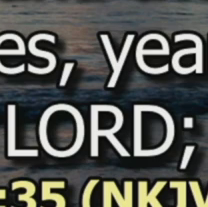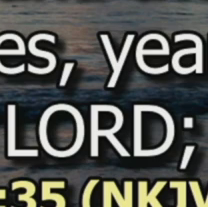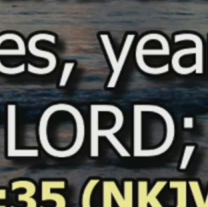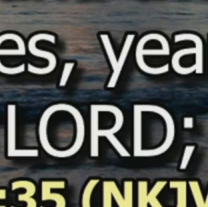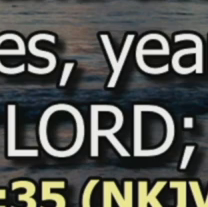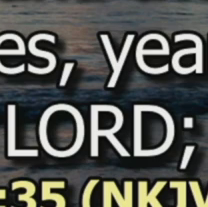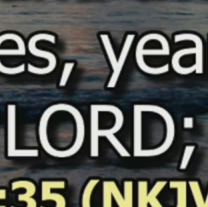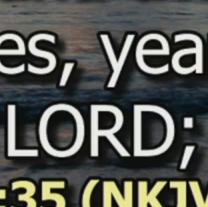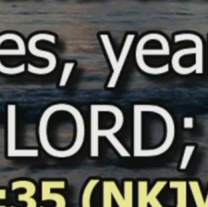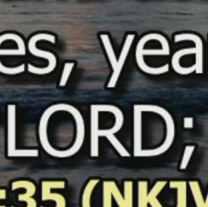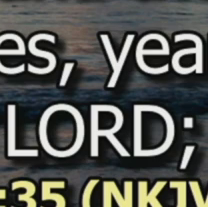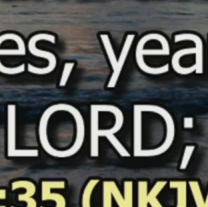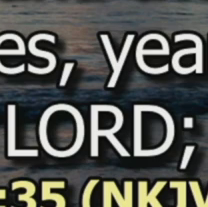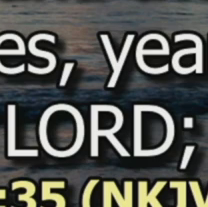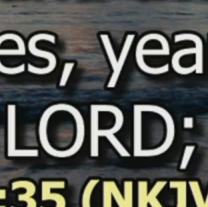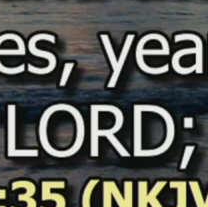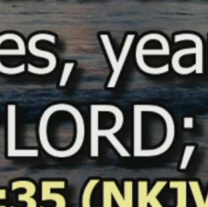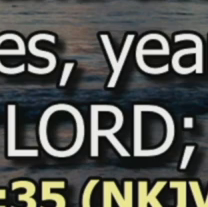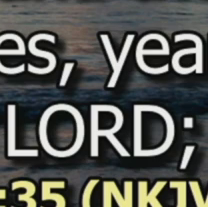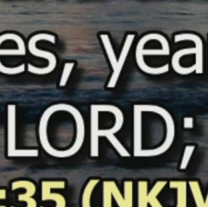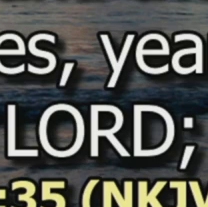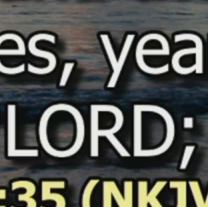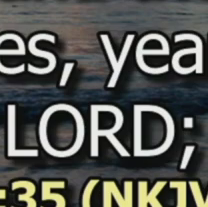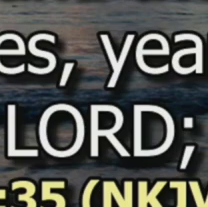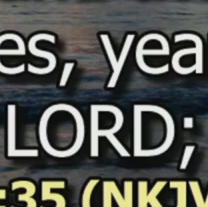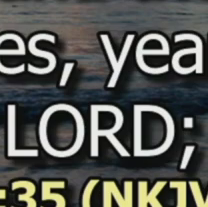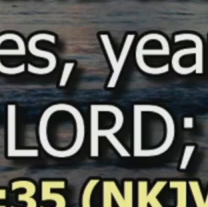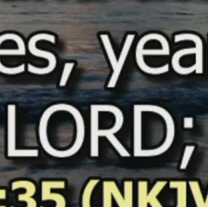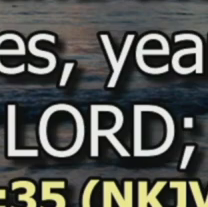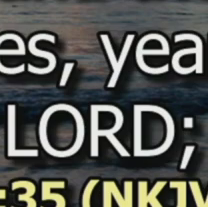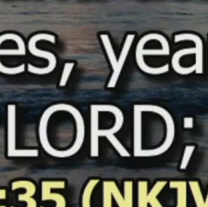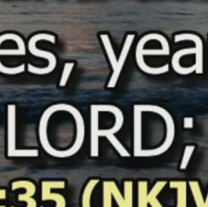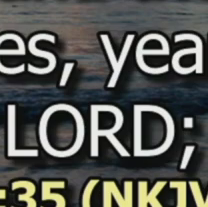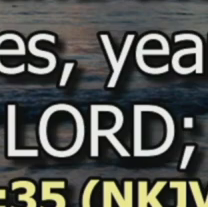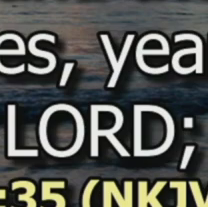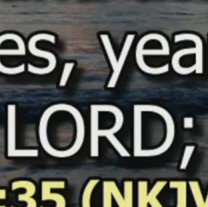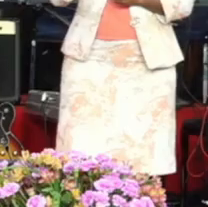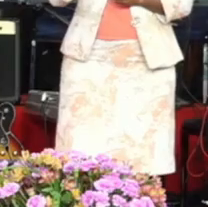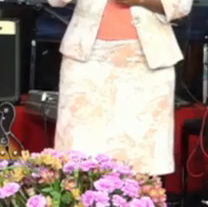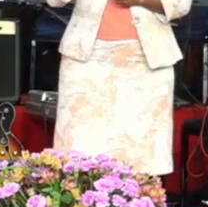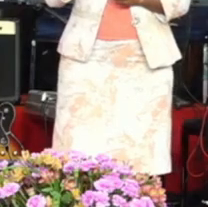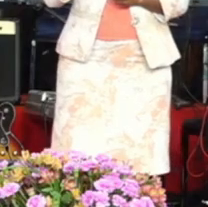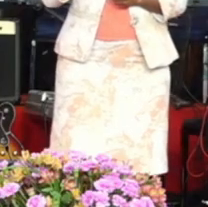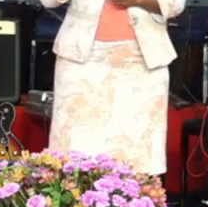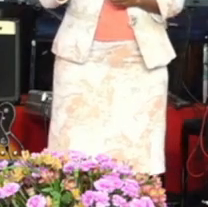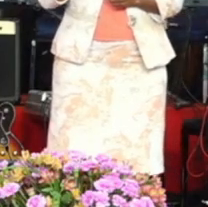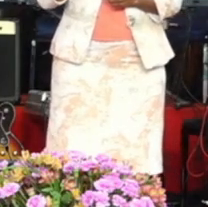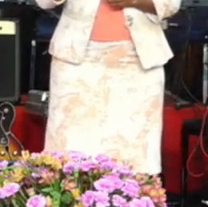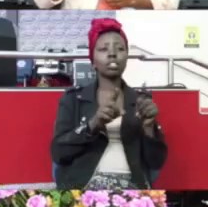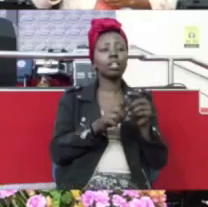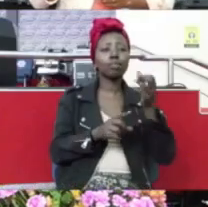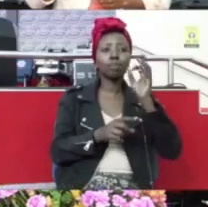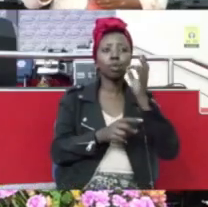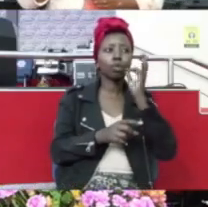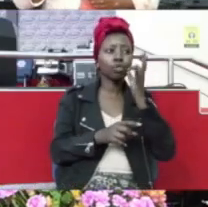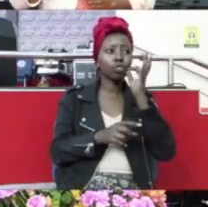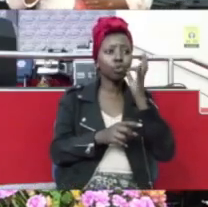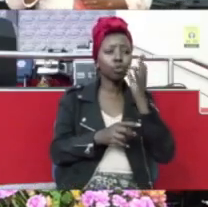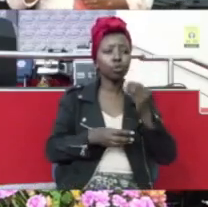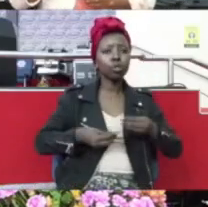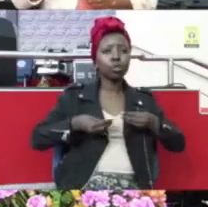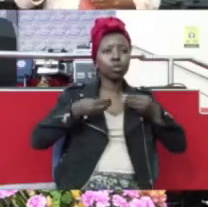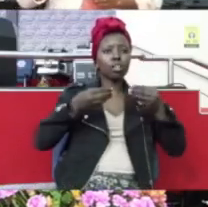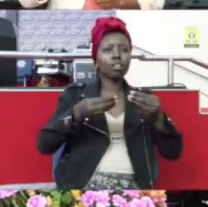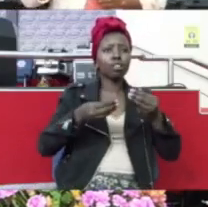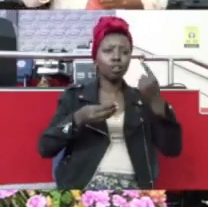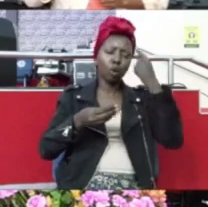fruit of their ground, meaning what they will, the crops they will have planted, or the first fruit of the all the